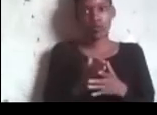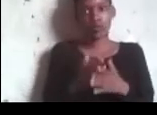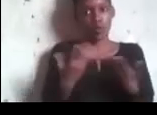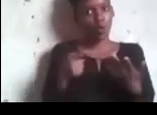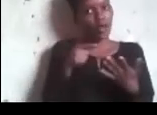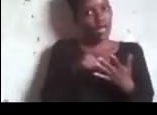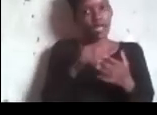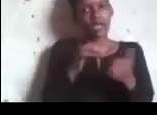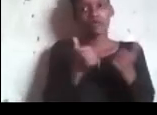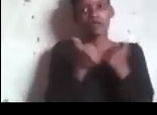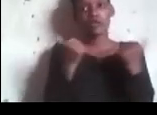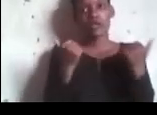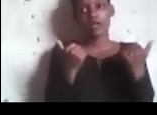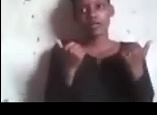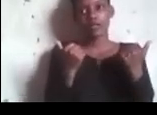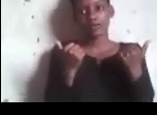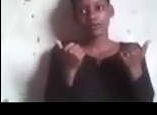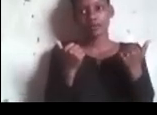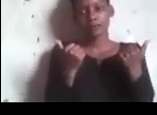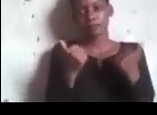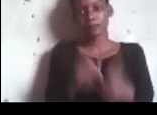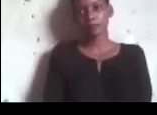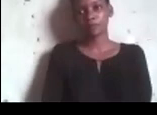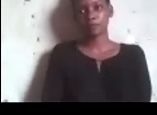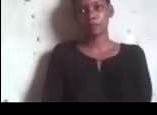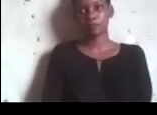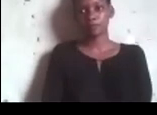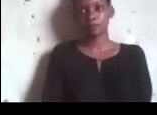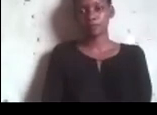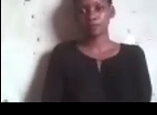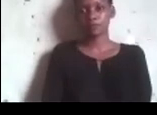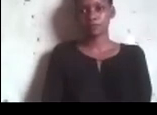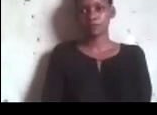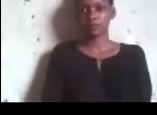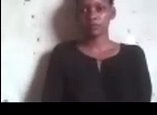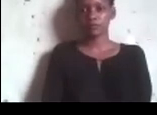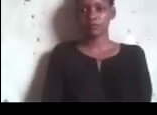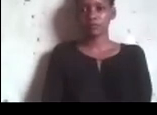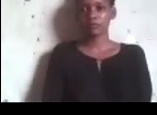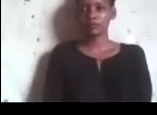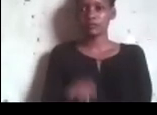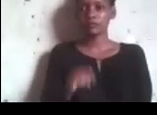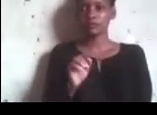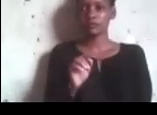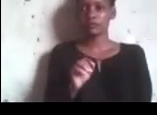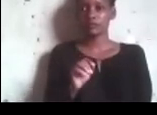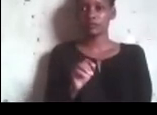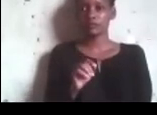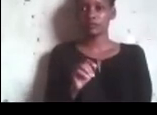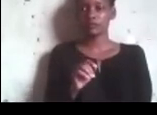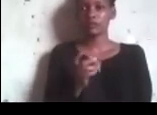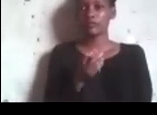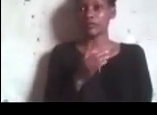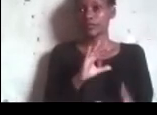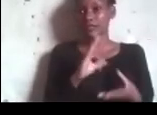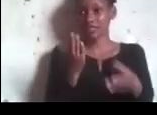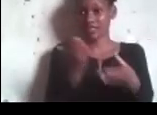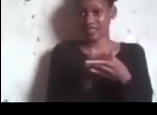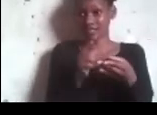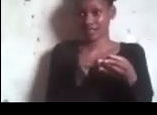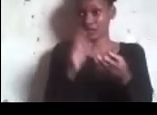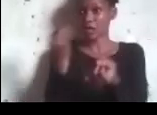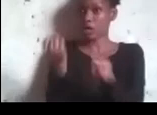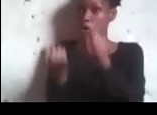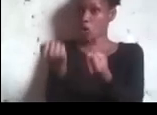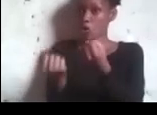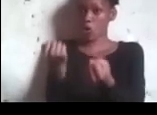already has obtained parental rights and responsibilities. So even the cases that have been at court, they're still